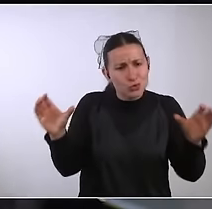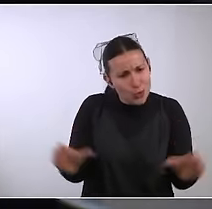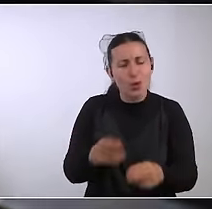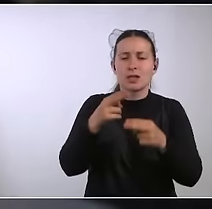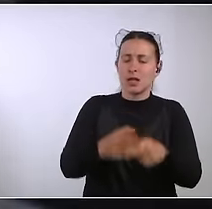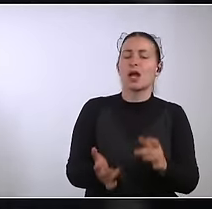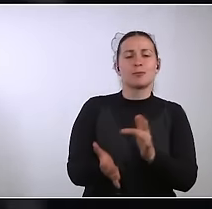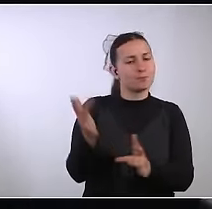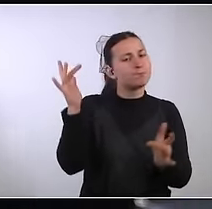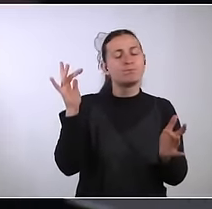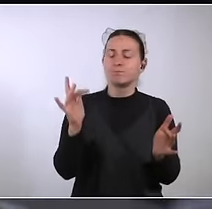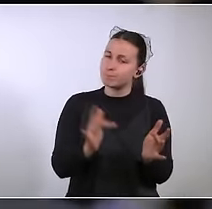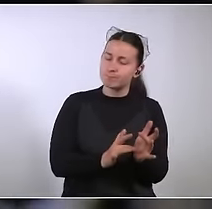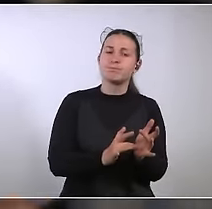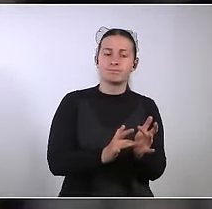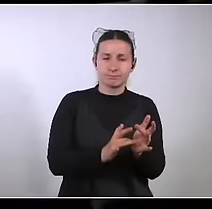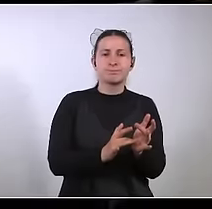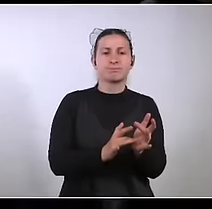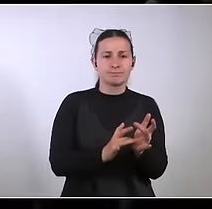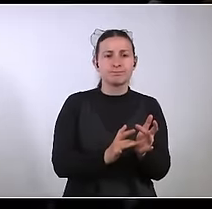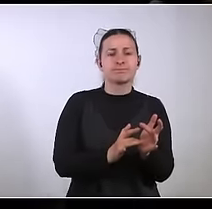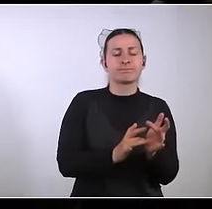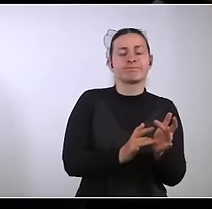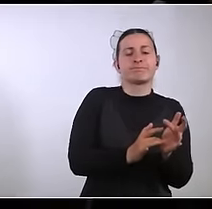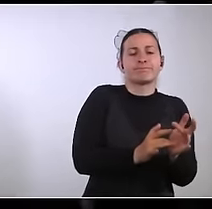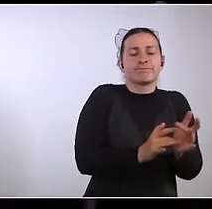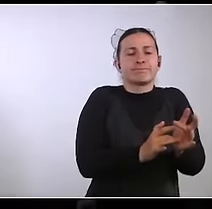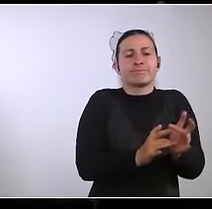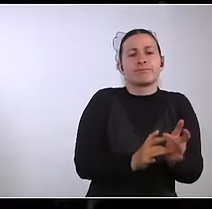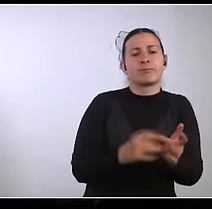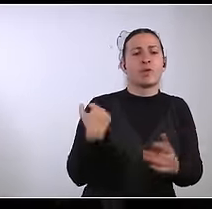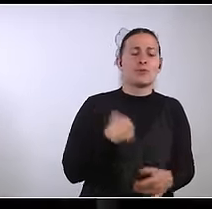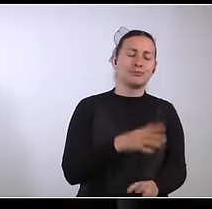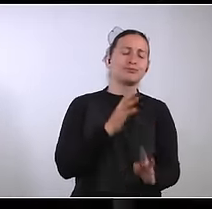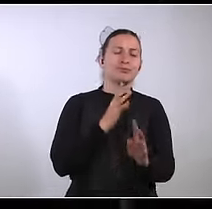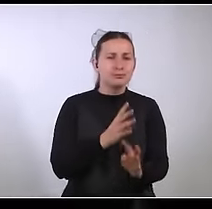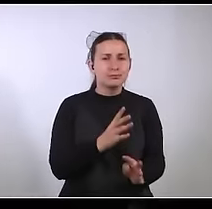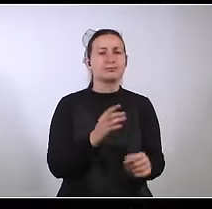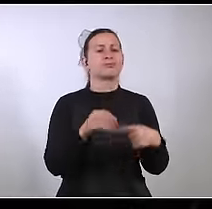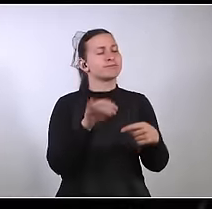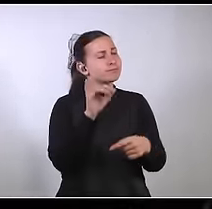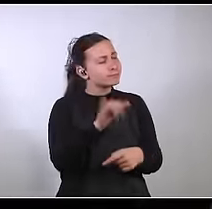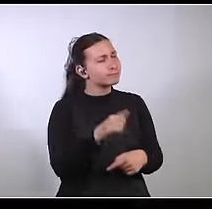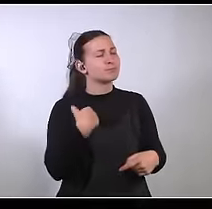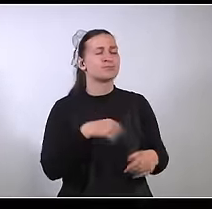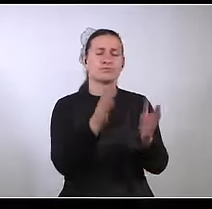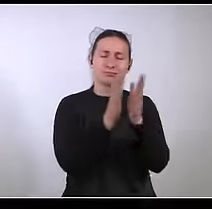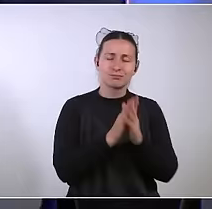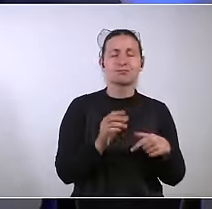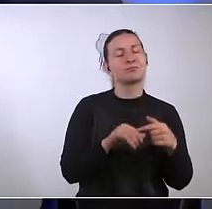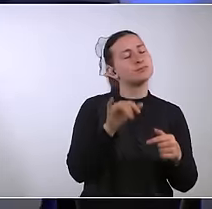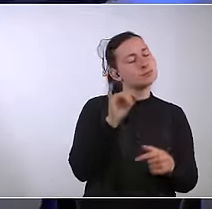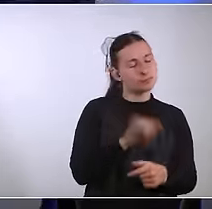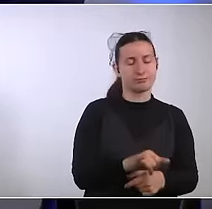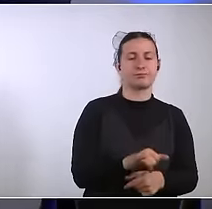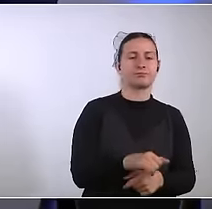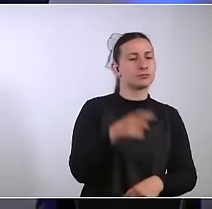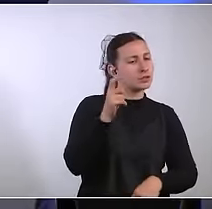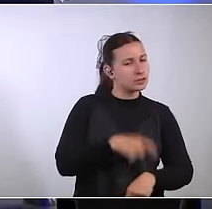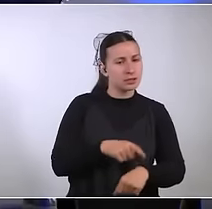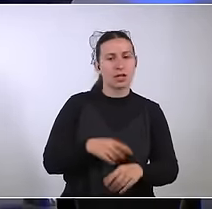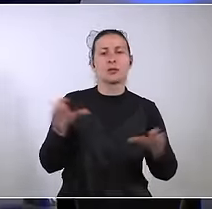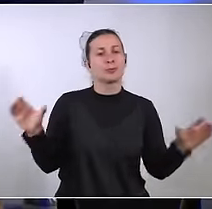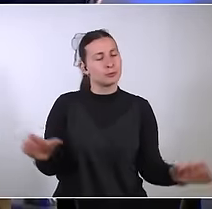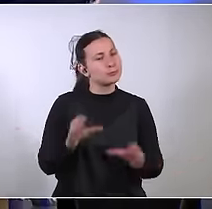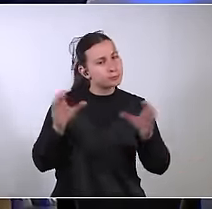Jesus. Hemos platicado de ello, hemos soñado de ello. Ahora es tiempo de ir y regresar a casa